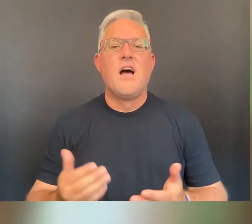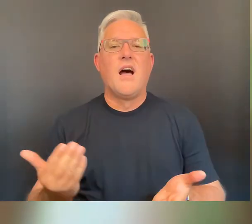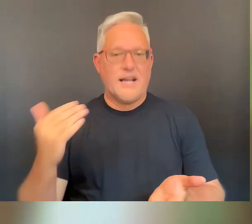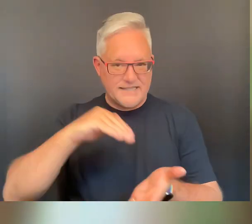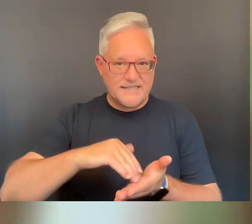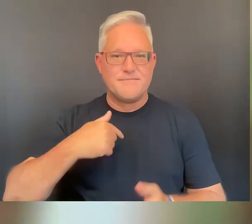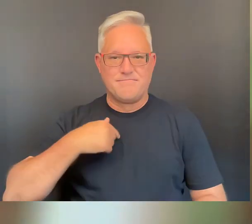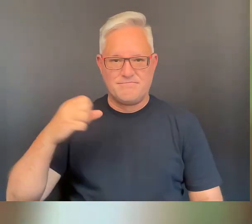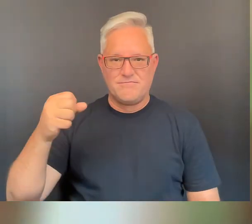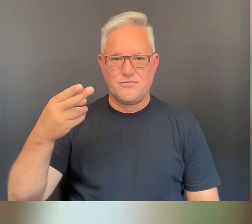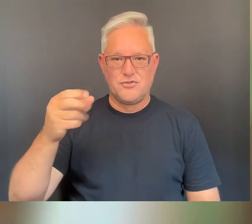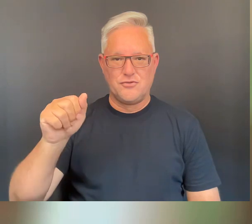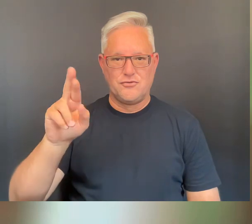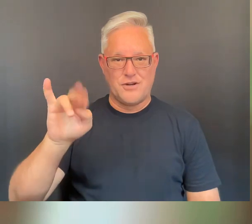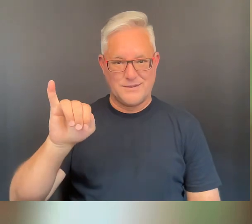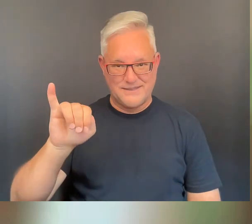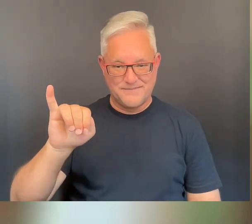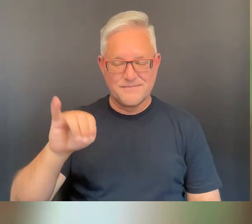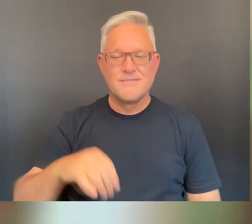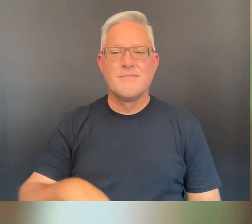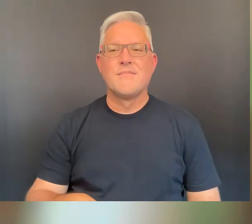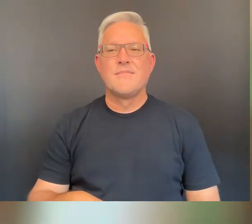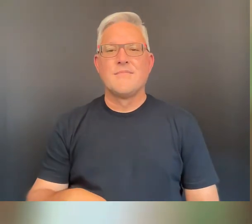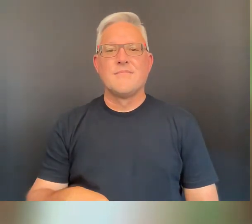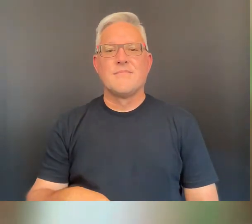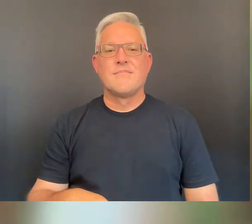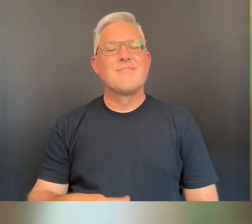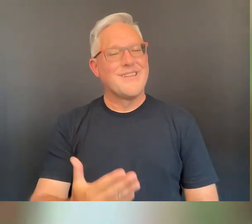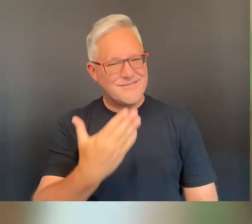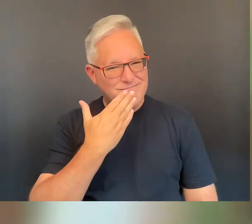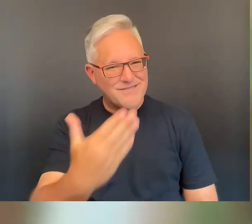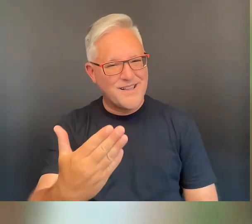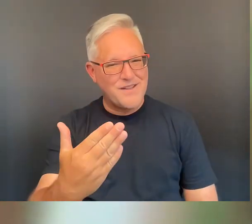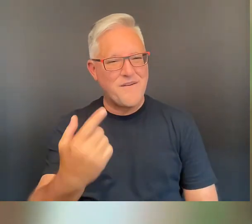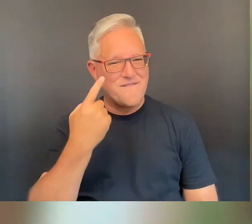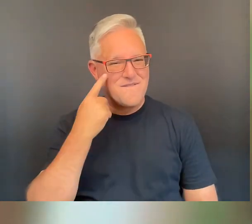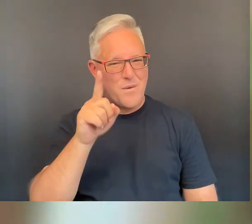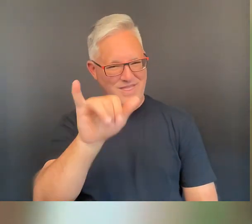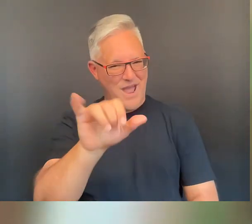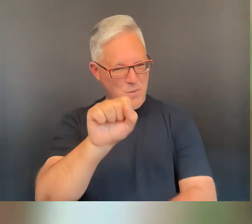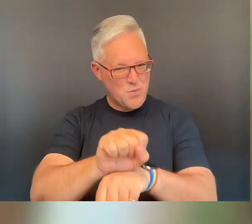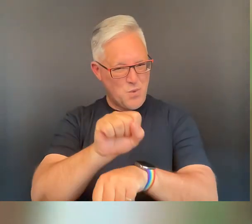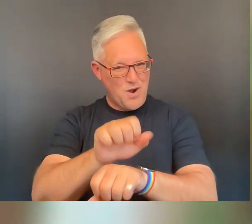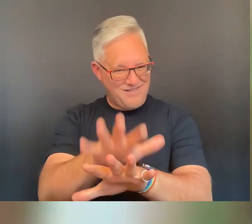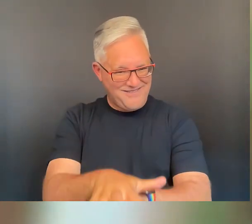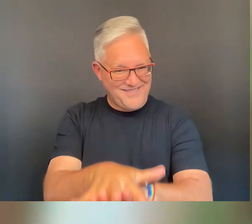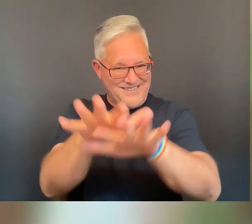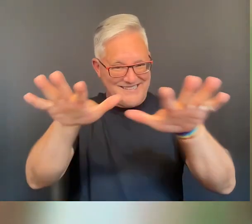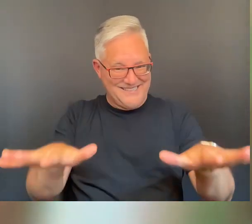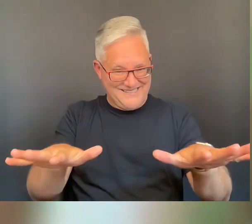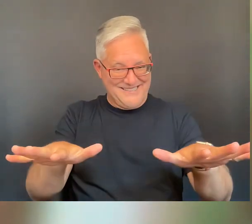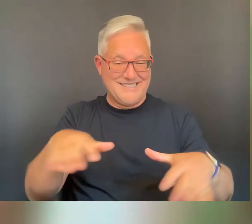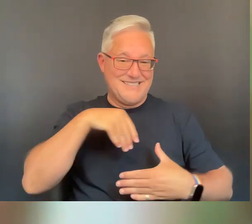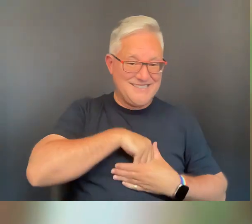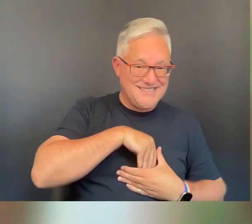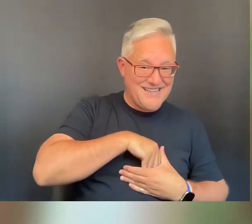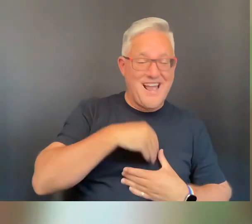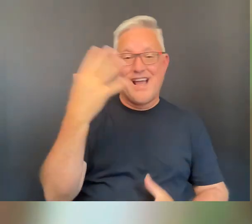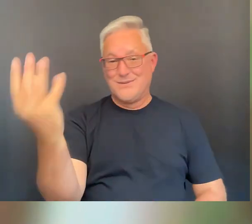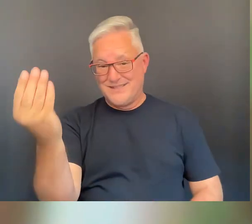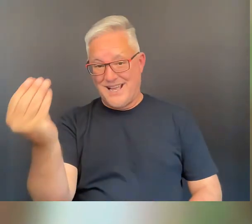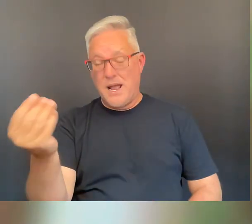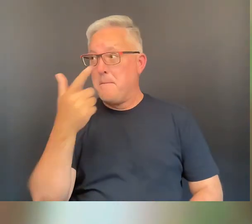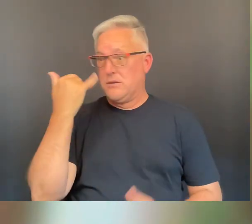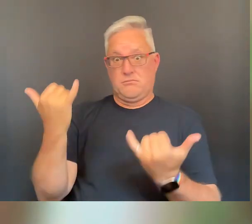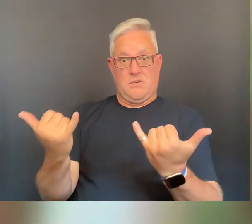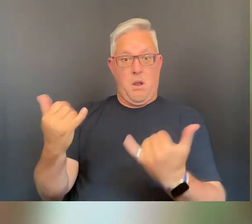Yeah. So again, I'm Sherry, and thanks for the distinction between that work, because holy Moses are people out